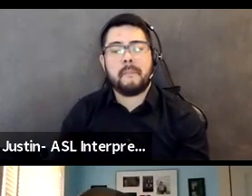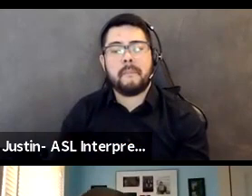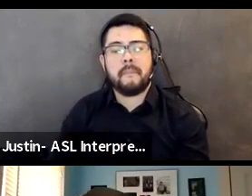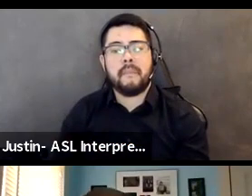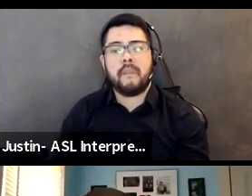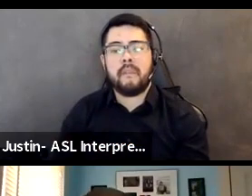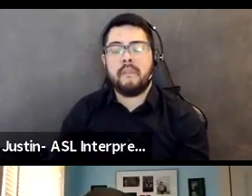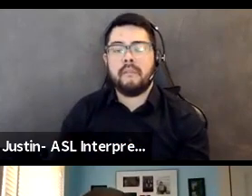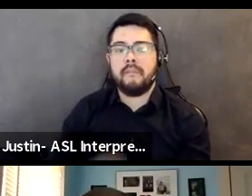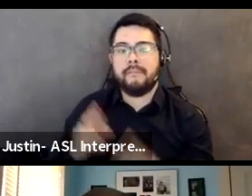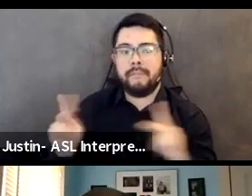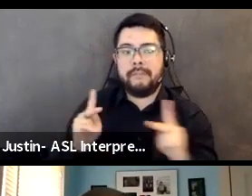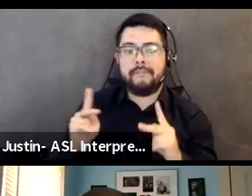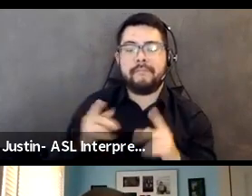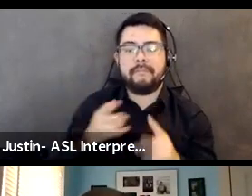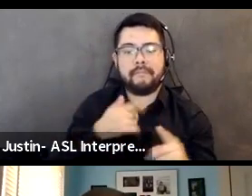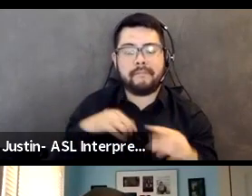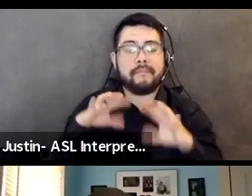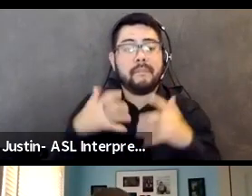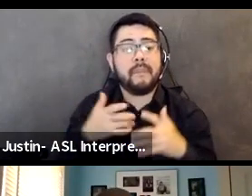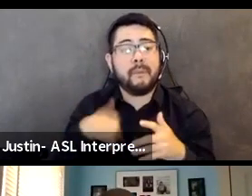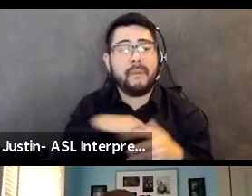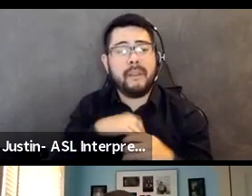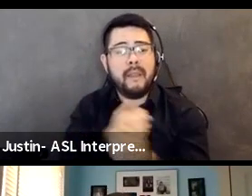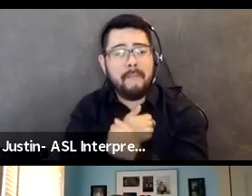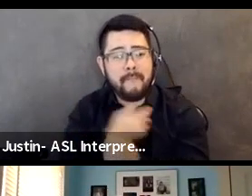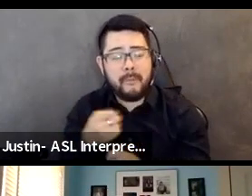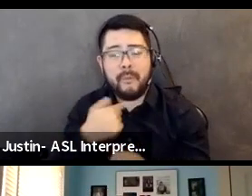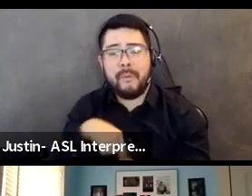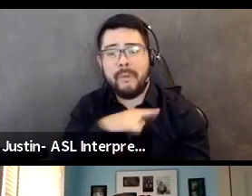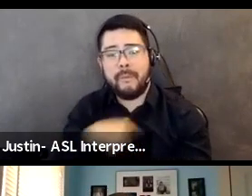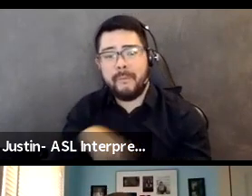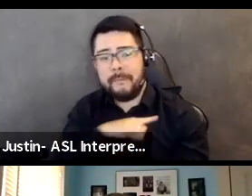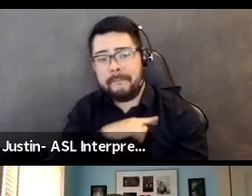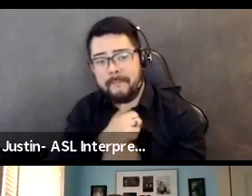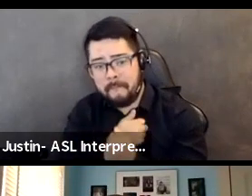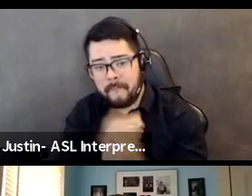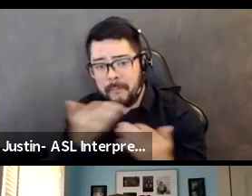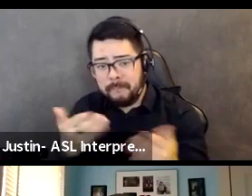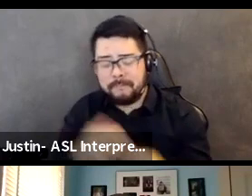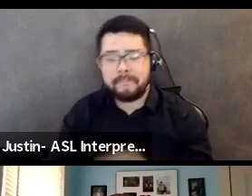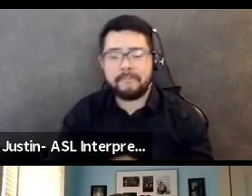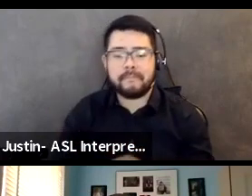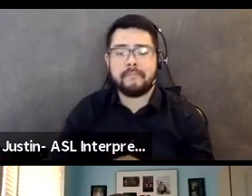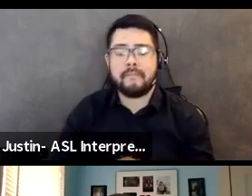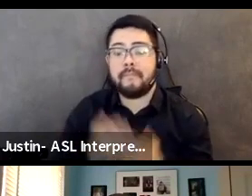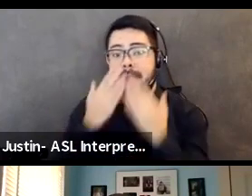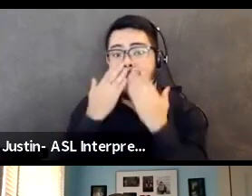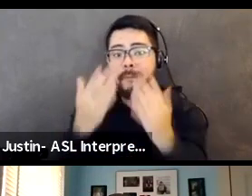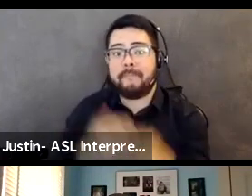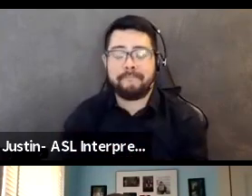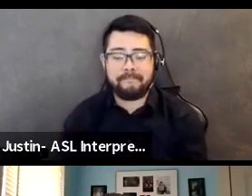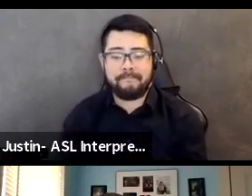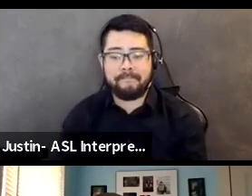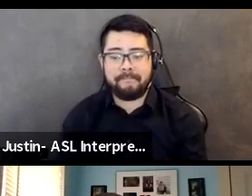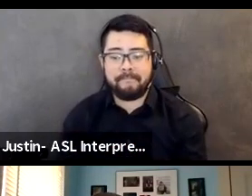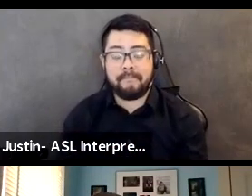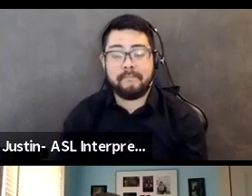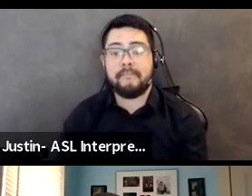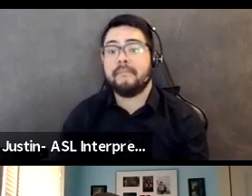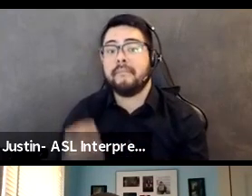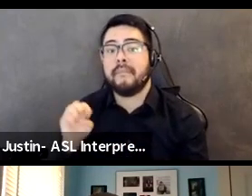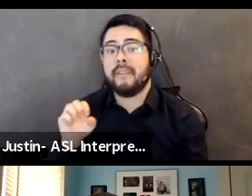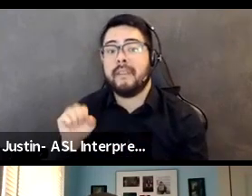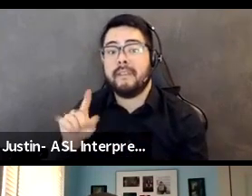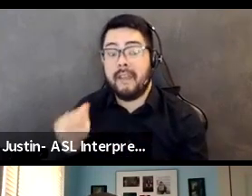we love you we we love you we love you we we love you thank you thank you miss